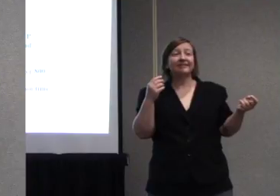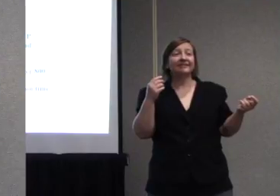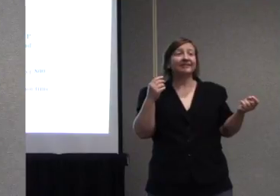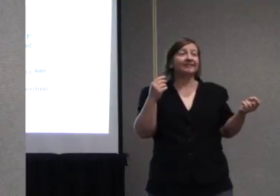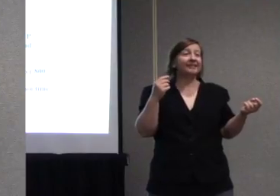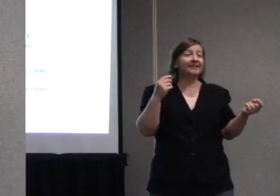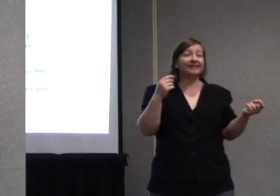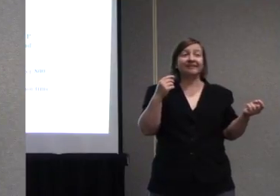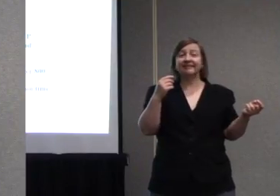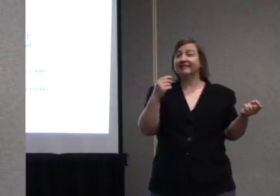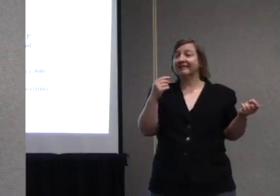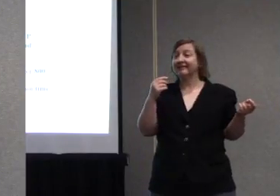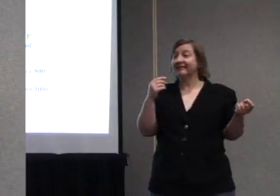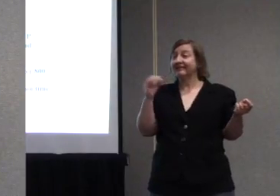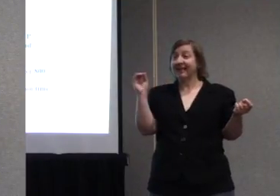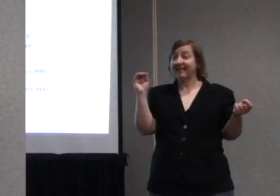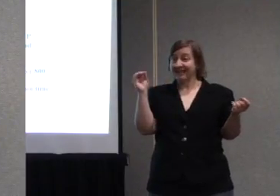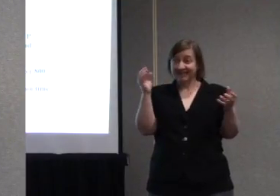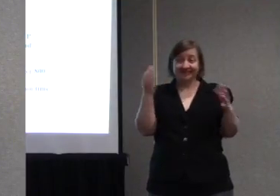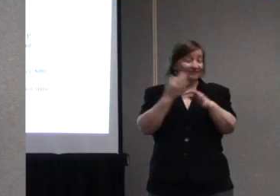I've seen one.